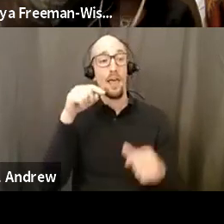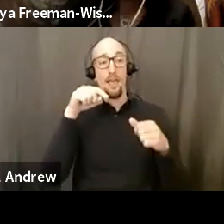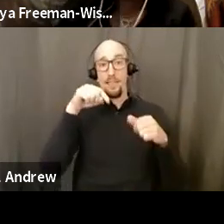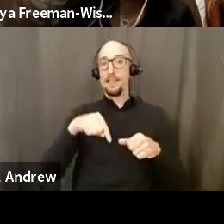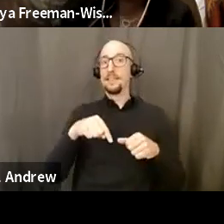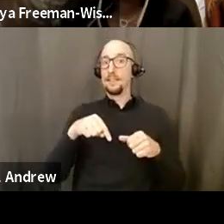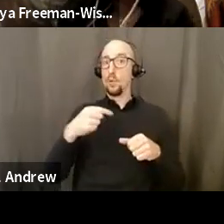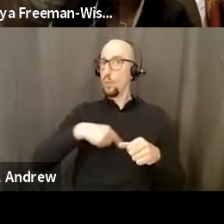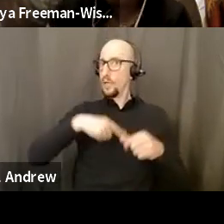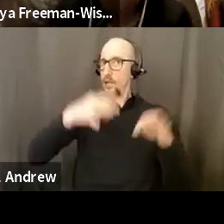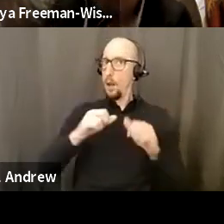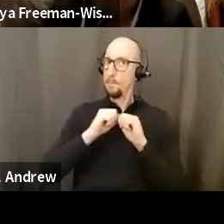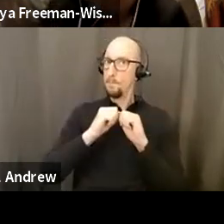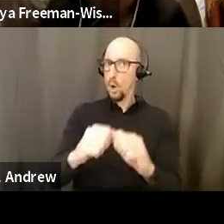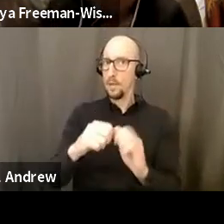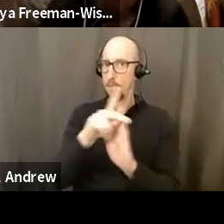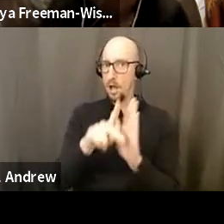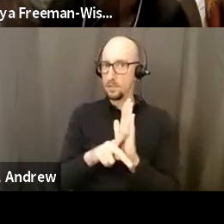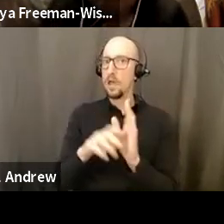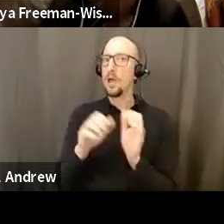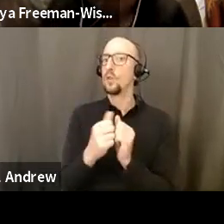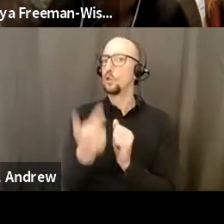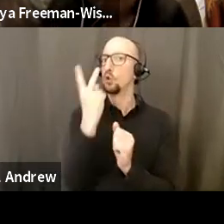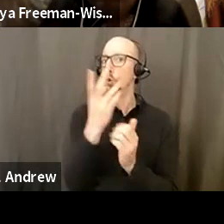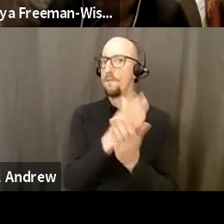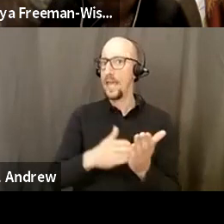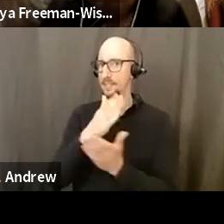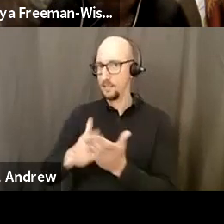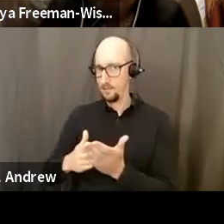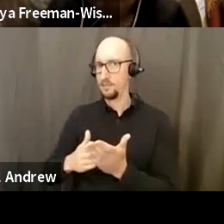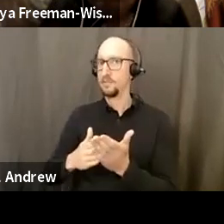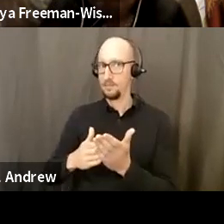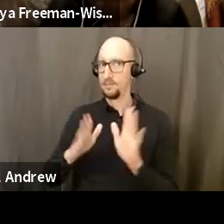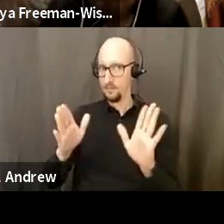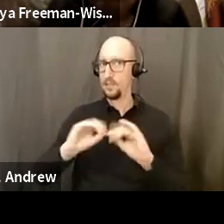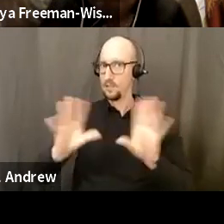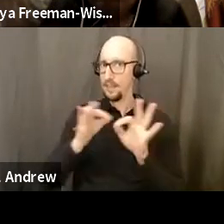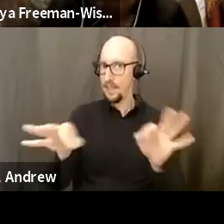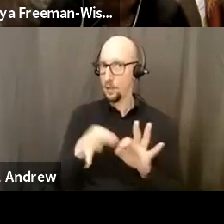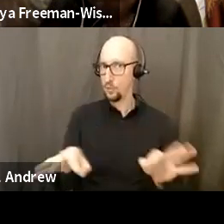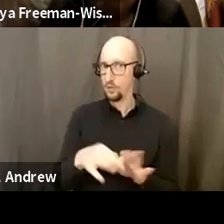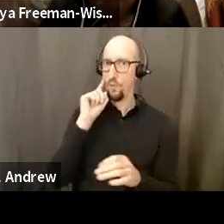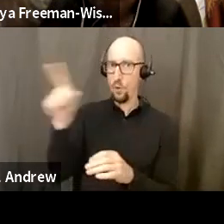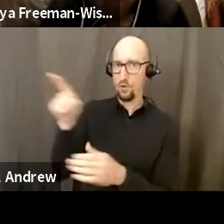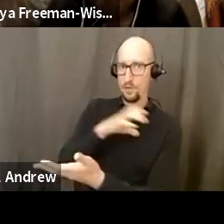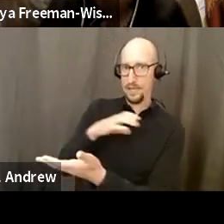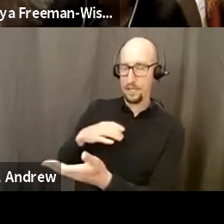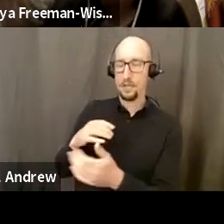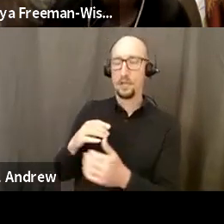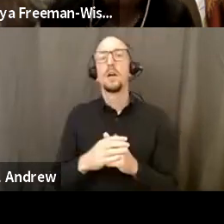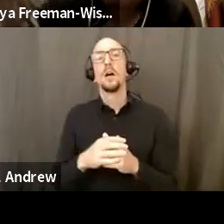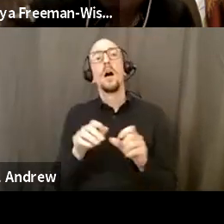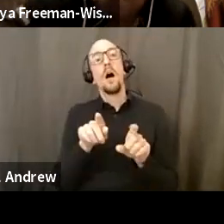phases, phasing them in as we've described. I also believe, Mr. Contenpasos, I agree with